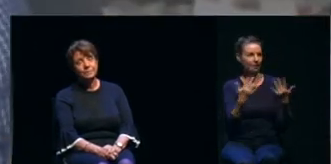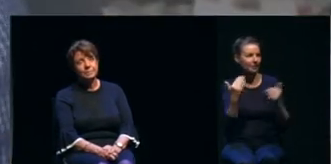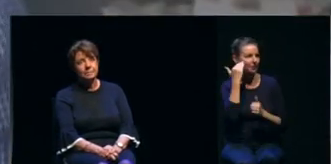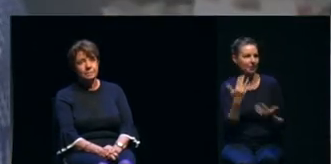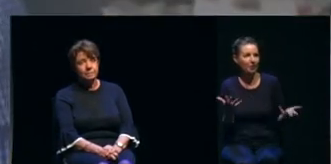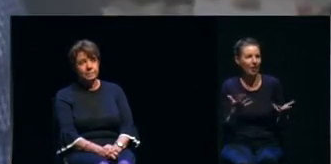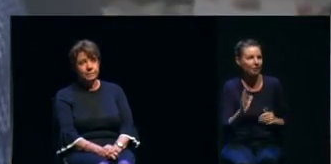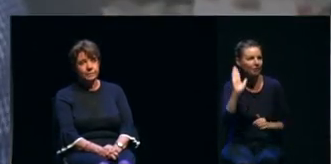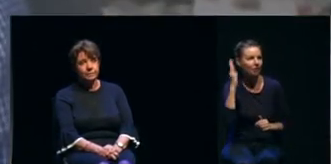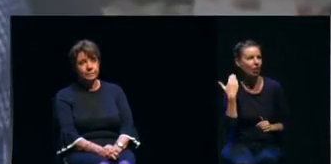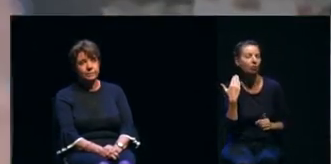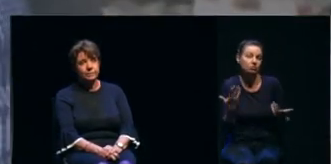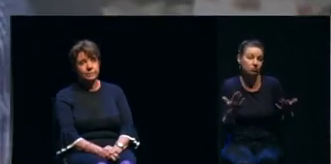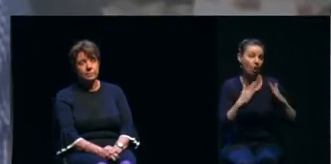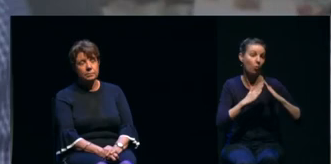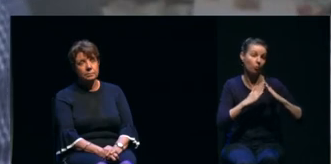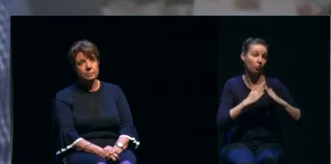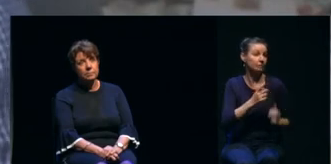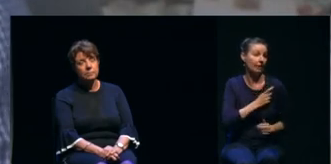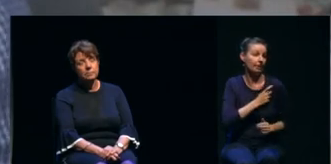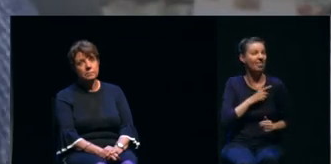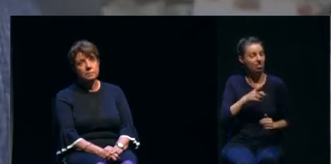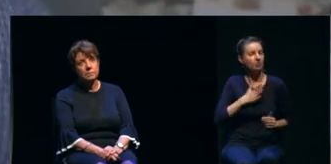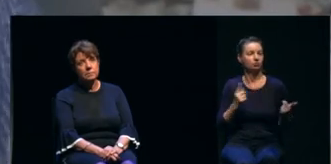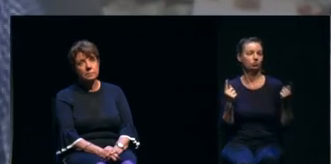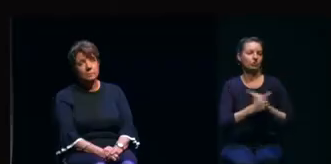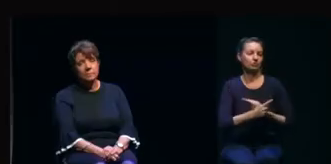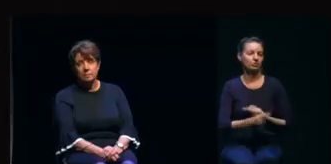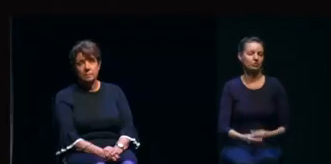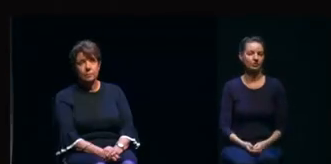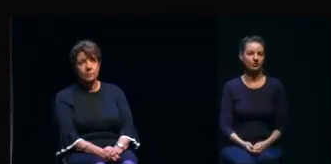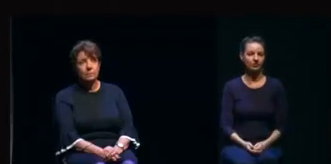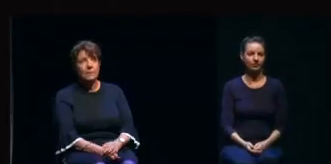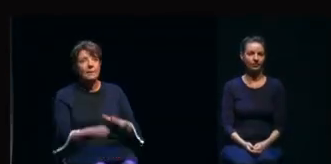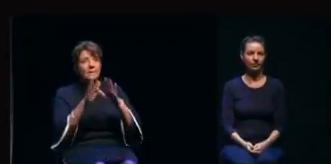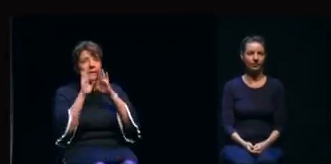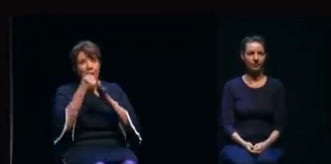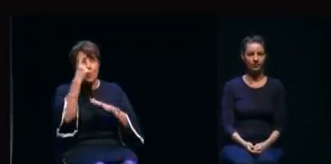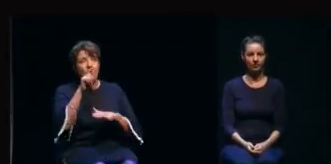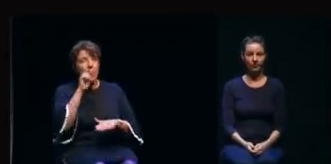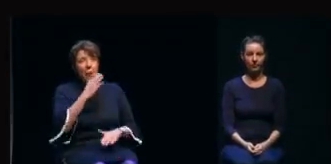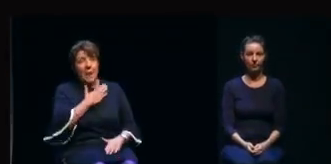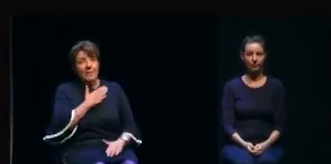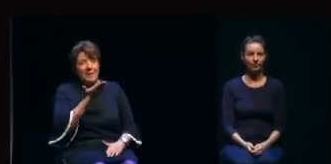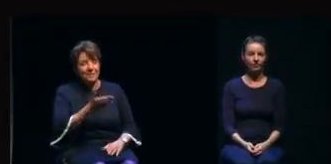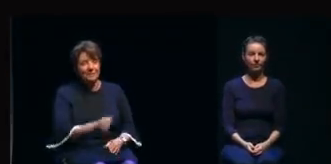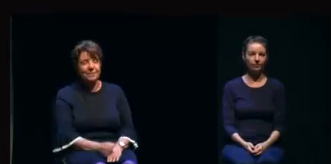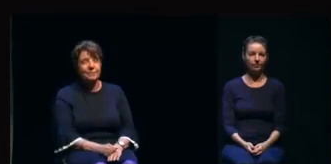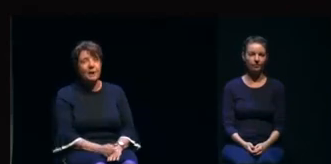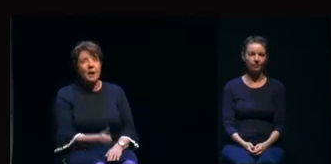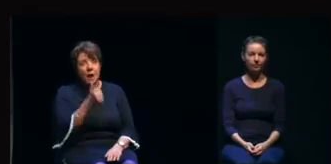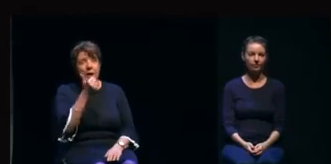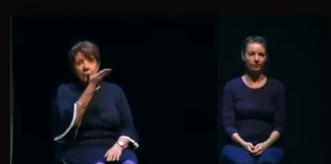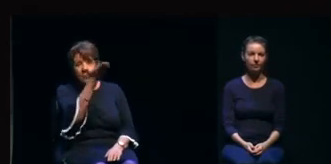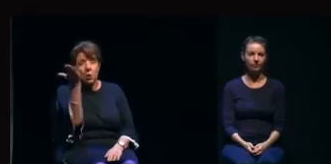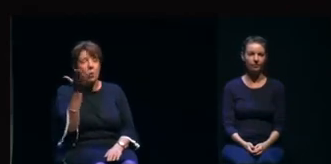We were at home and we were scared. This has to change. Fantastic idea. We all love that. I know Caitlin Moran is a